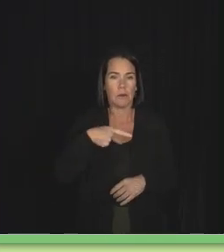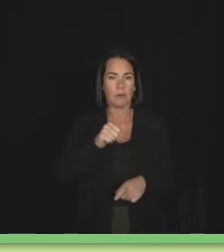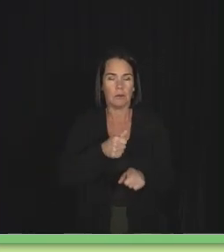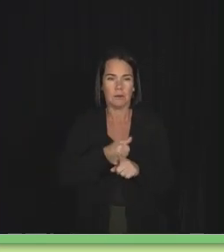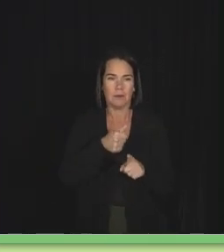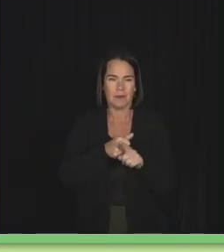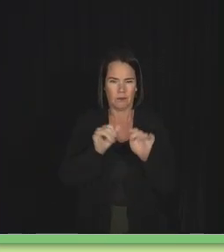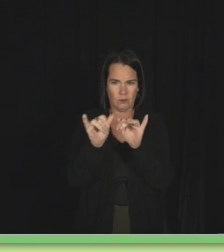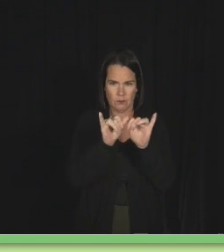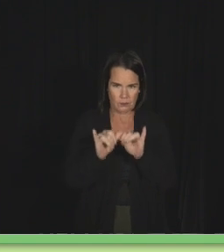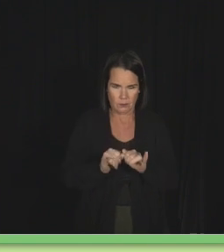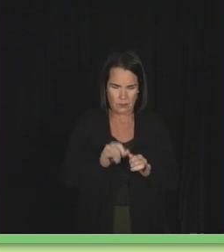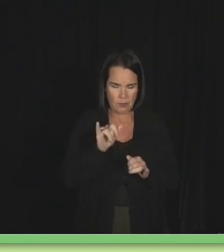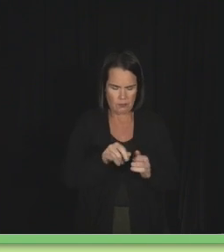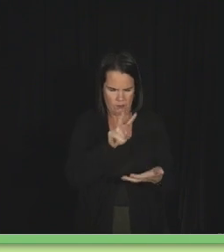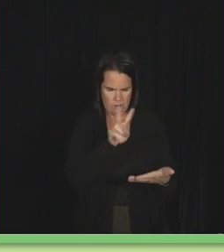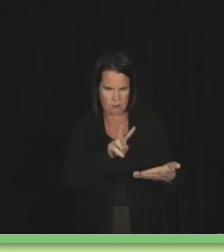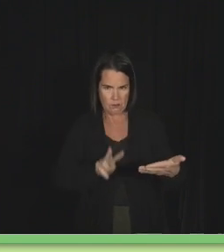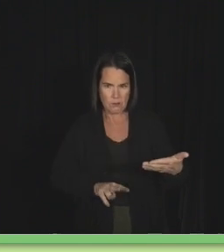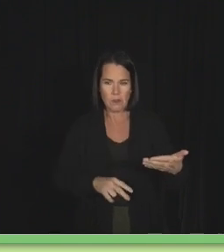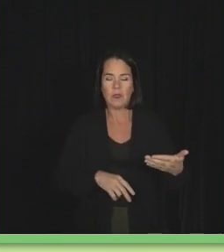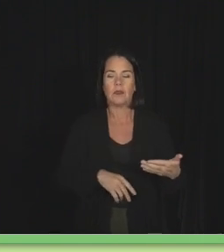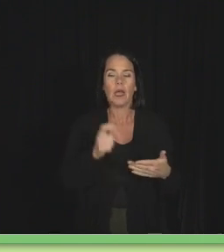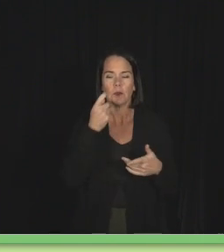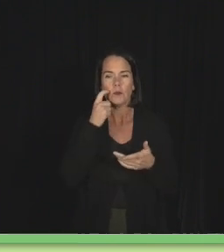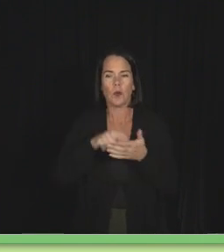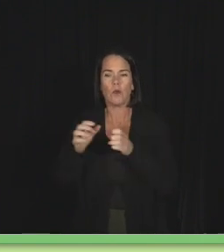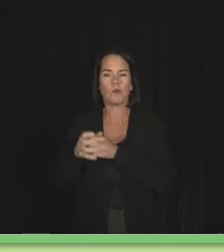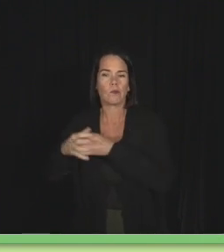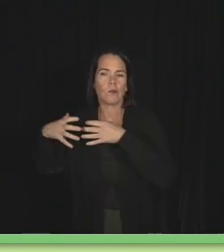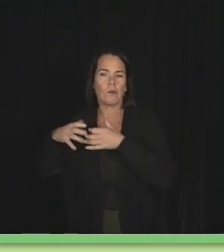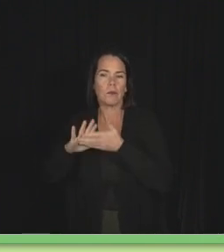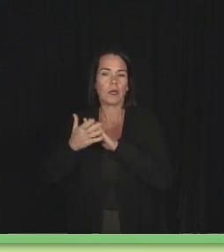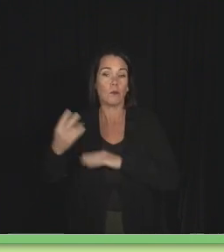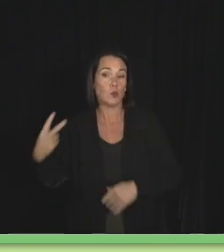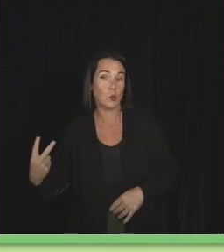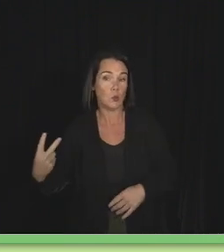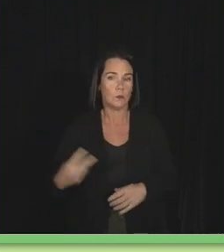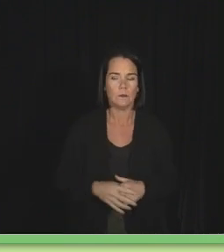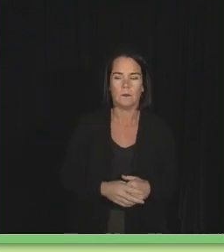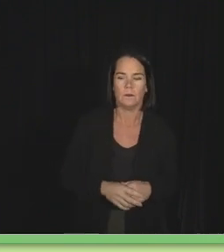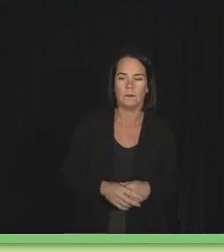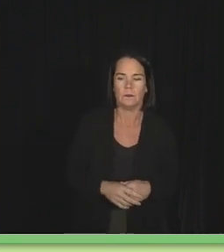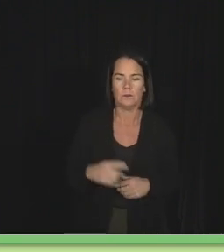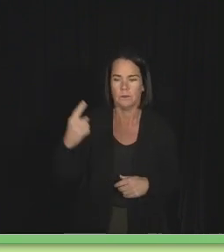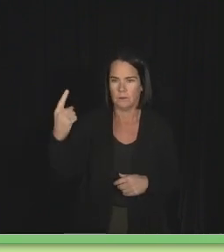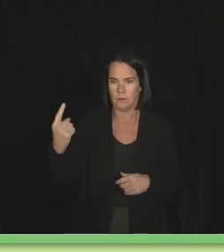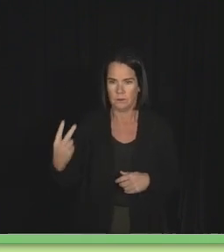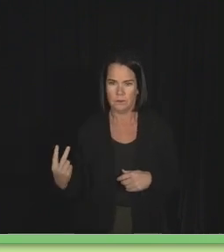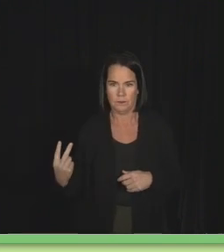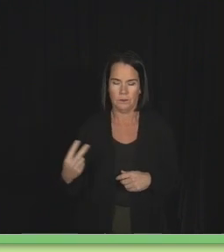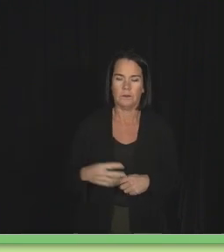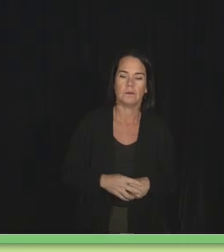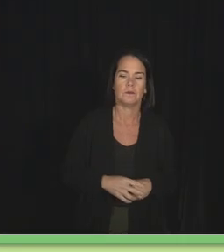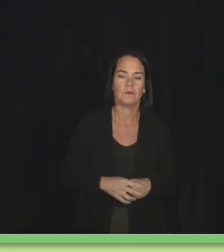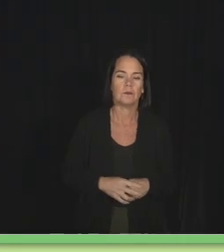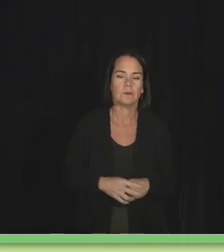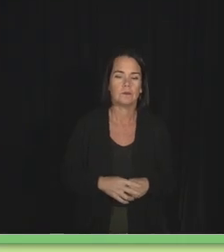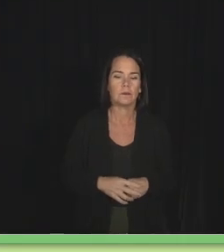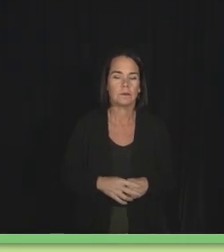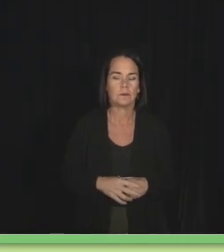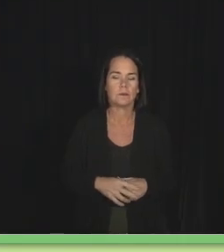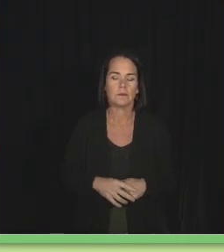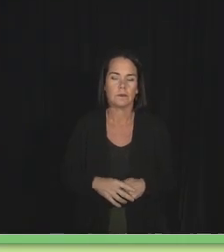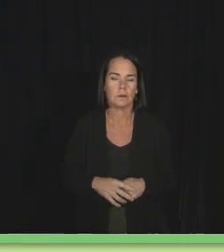the metrics, and then you can see that it's scaled up to 2. The last bit I want to show